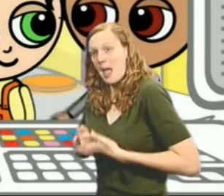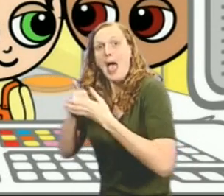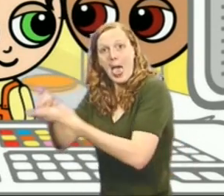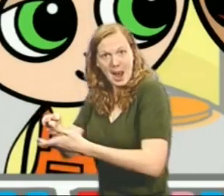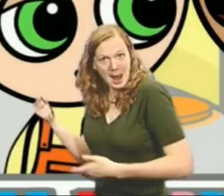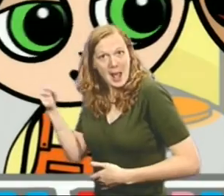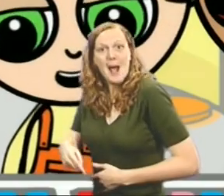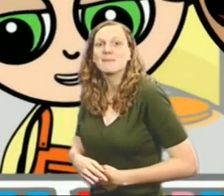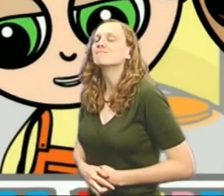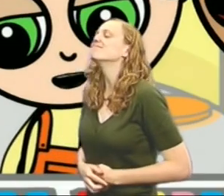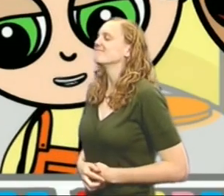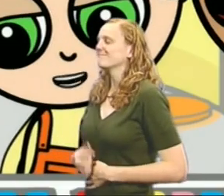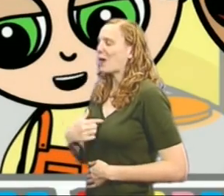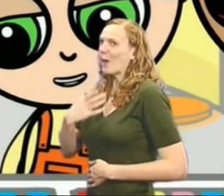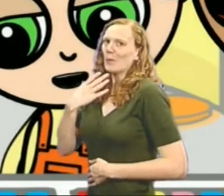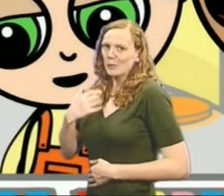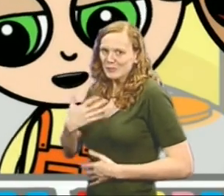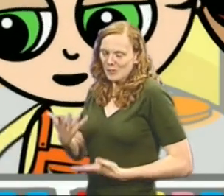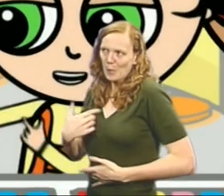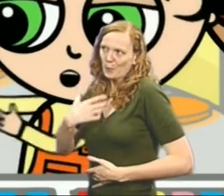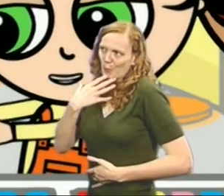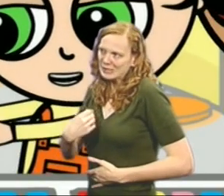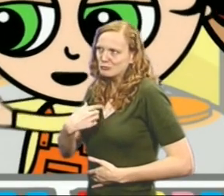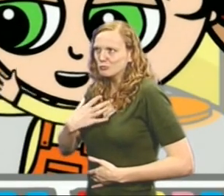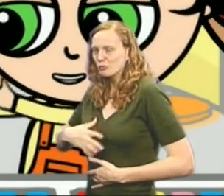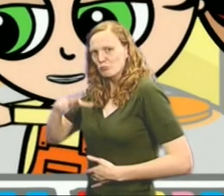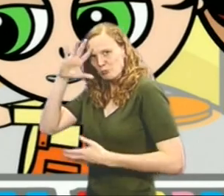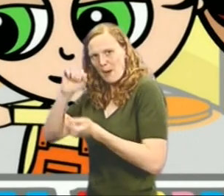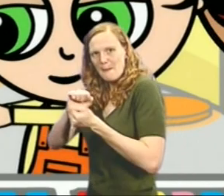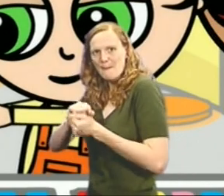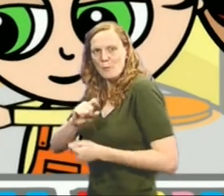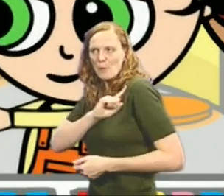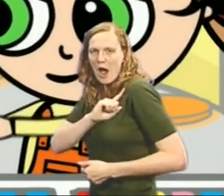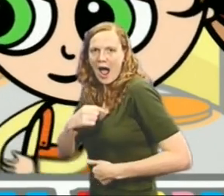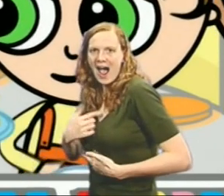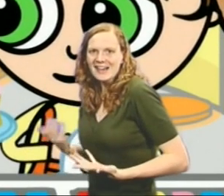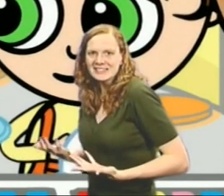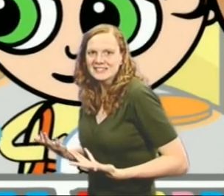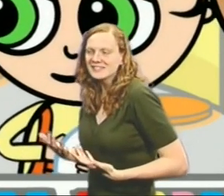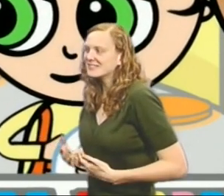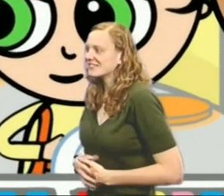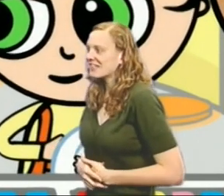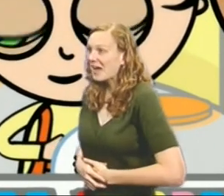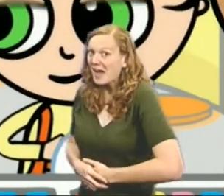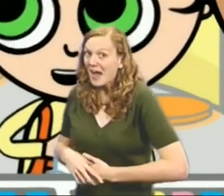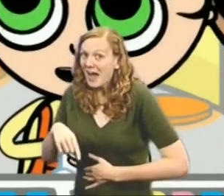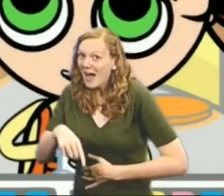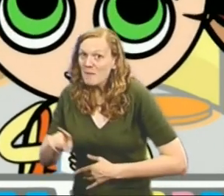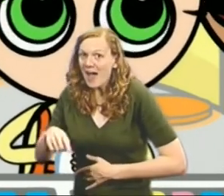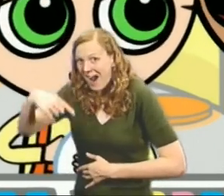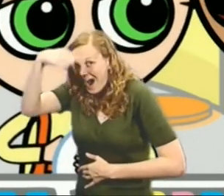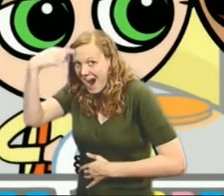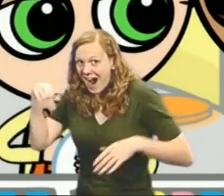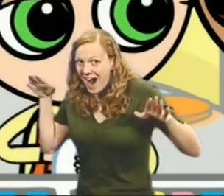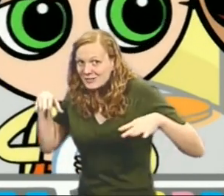prayers, Rafe. I just wish I could remember why I tied this knot in my handkerchief. It's Angel Cake Day. That's why